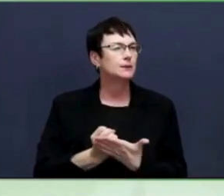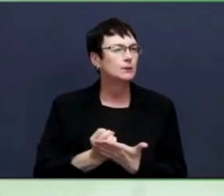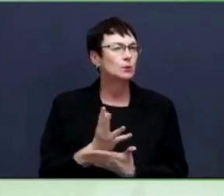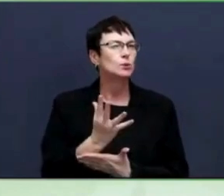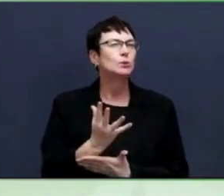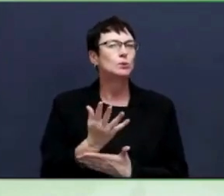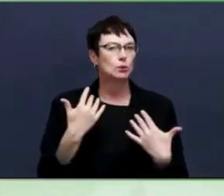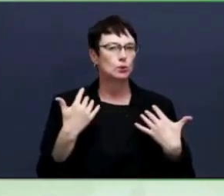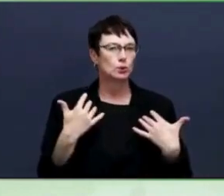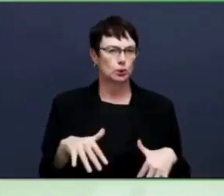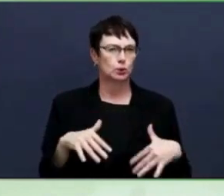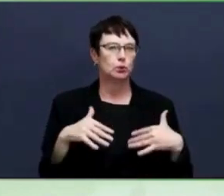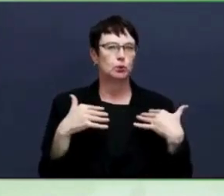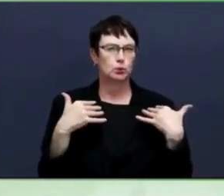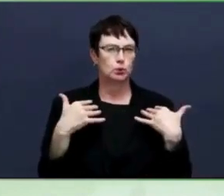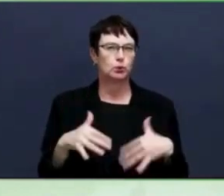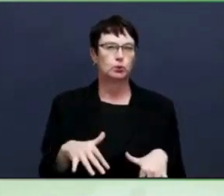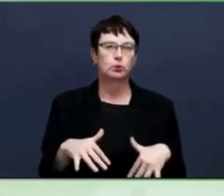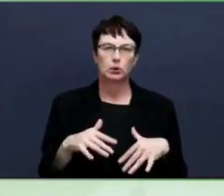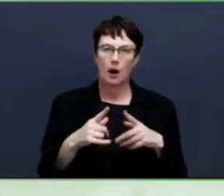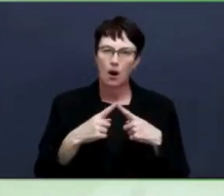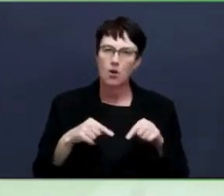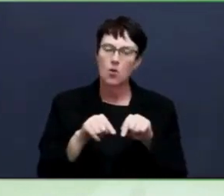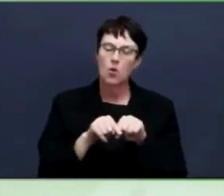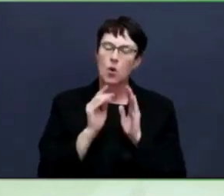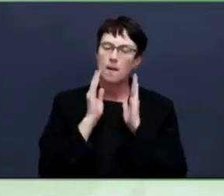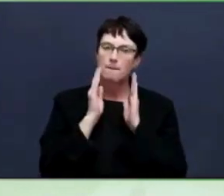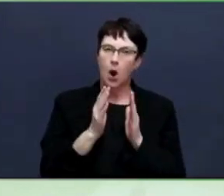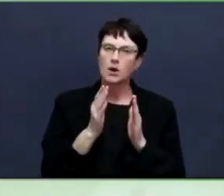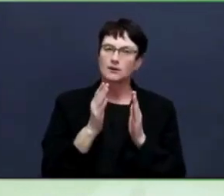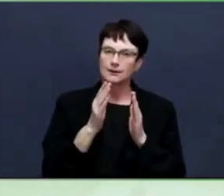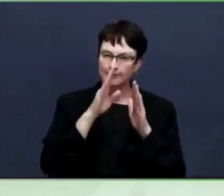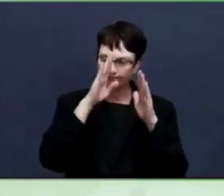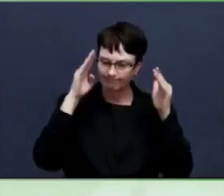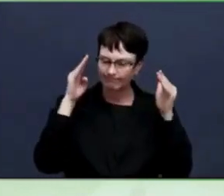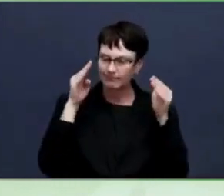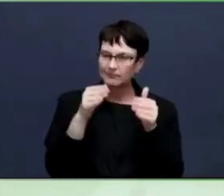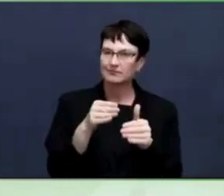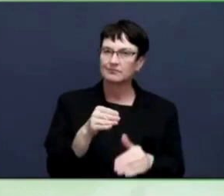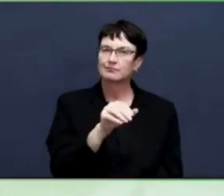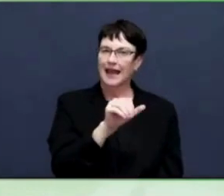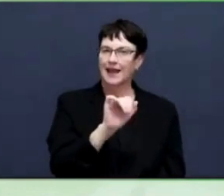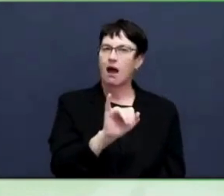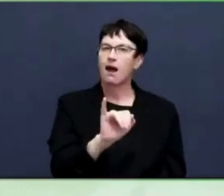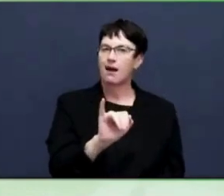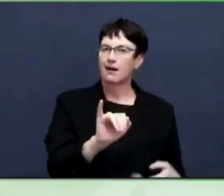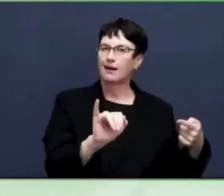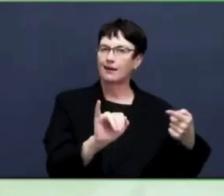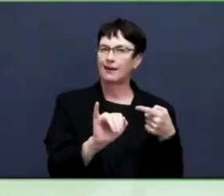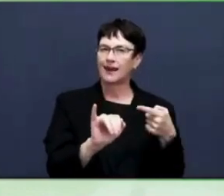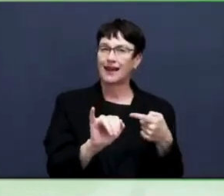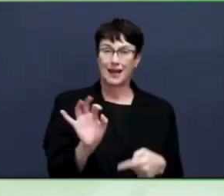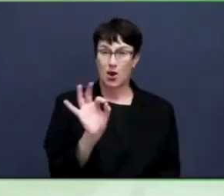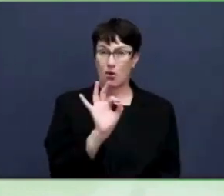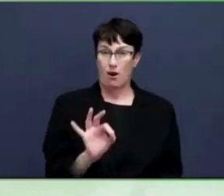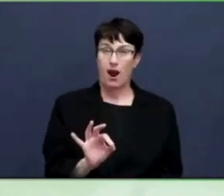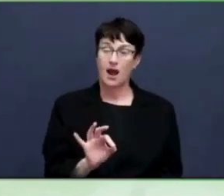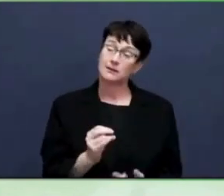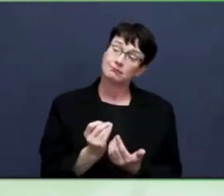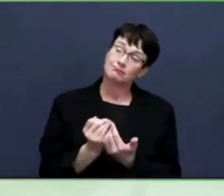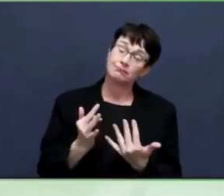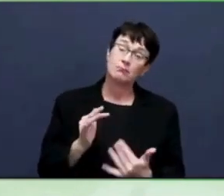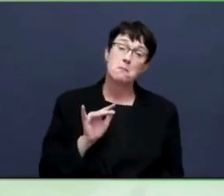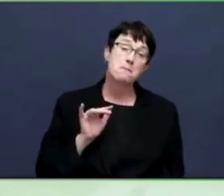are going to be needlessly excluded. We see classic market failure here in that we've got poorly